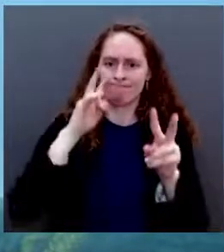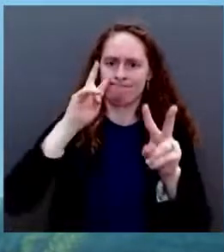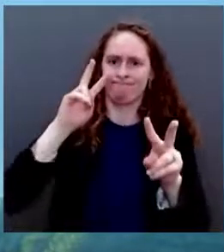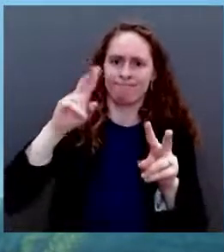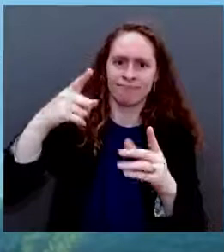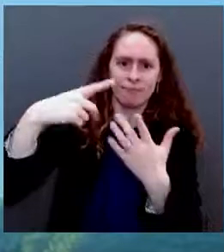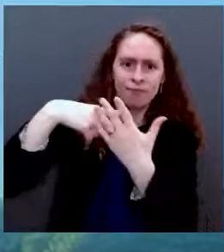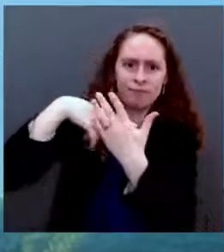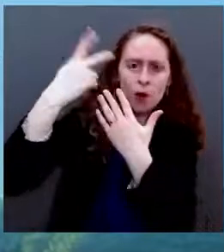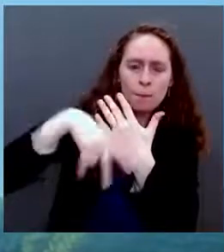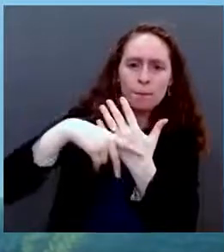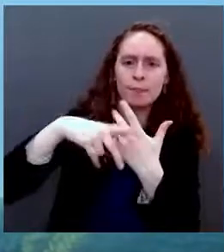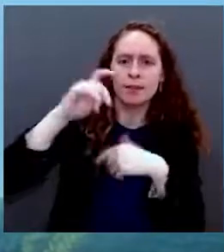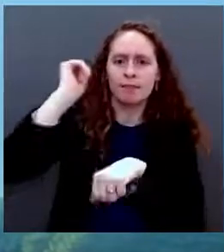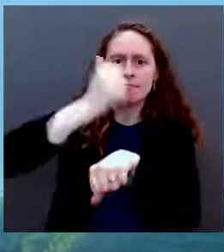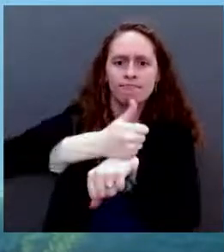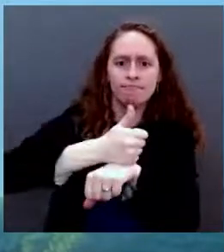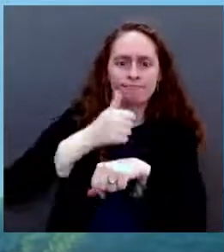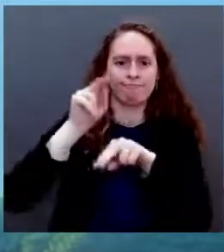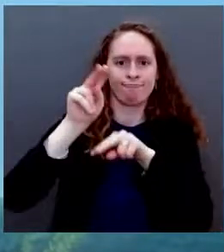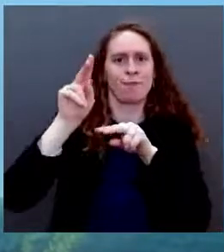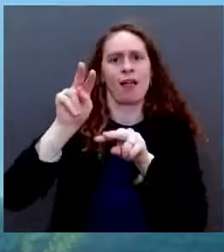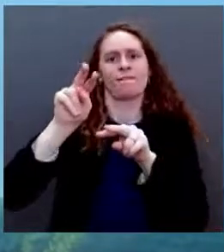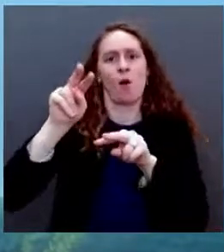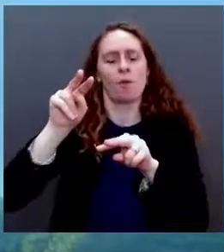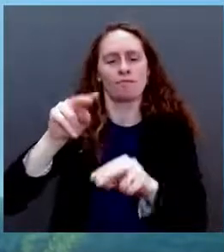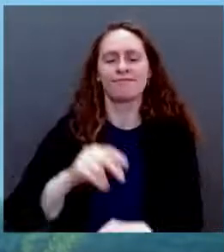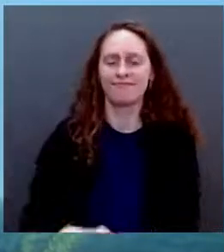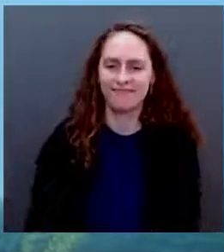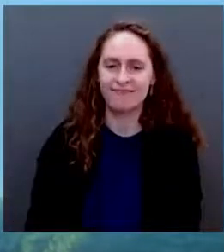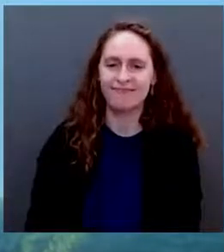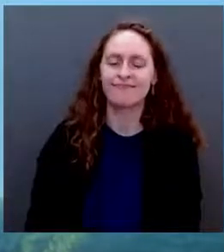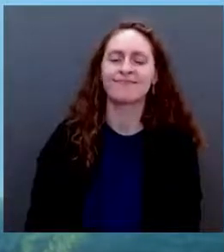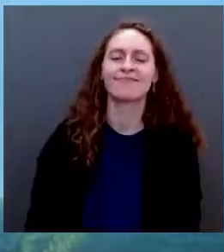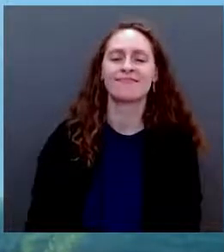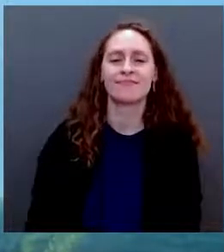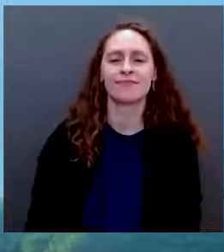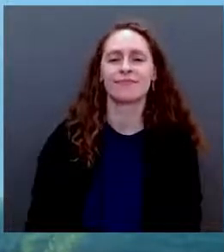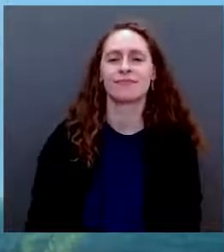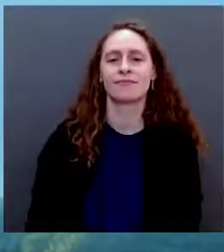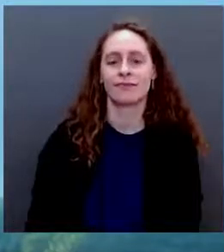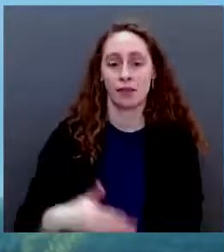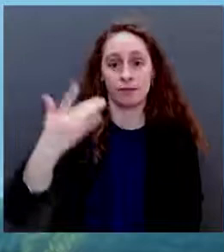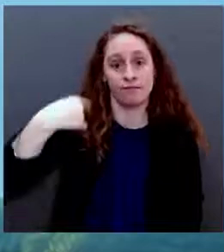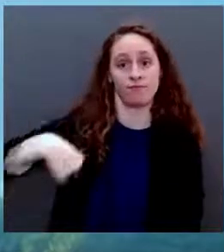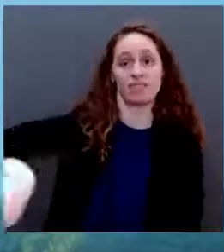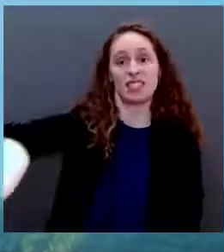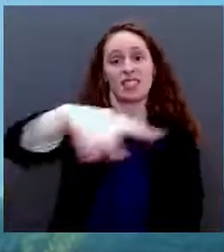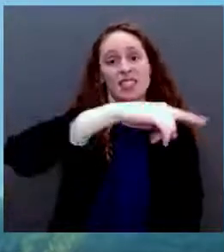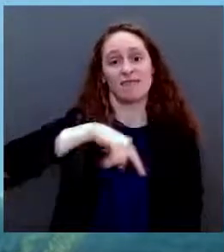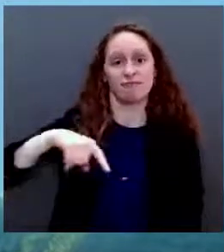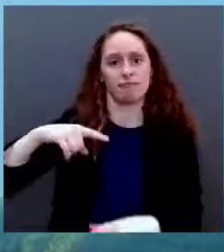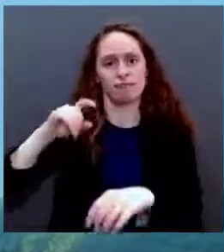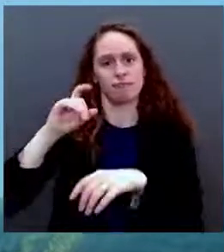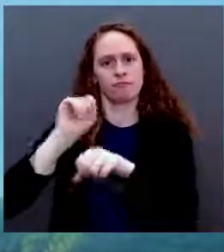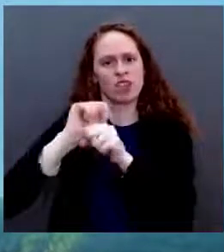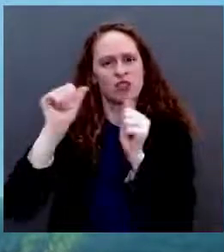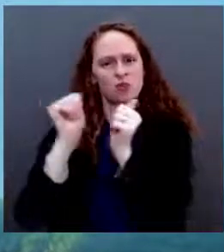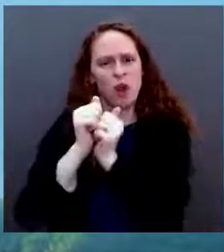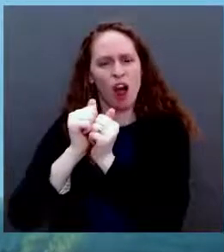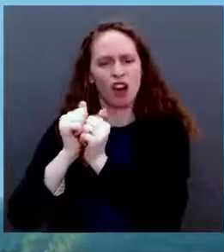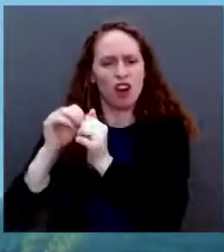that together we will continue to level the playing field for farmers and ranchers while establishing a